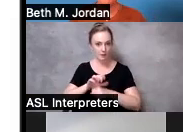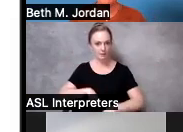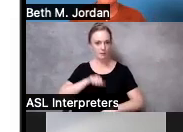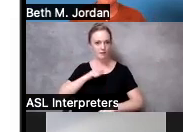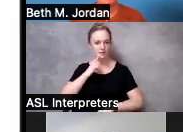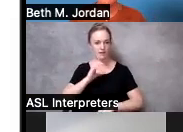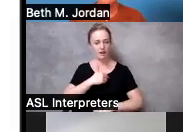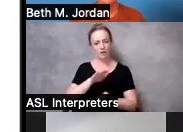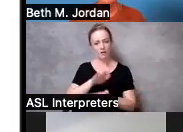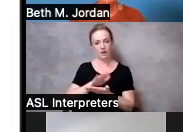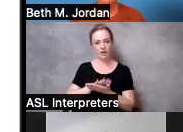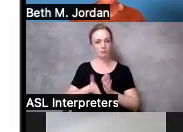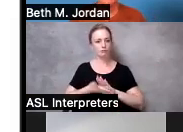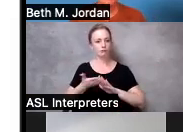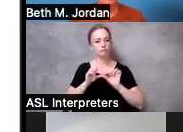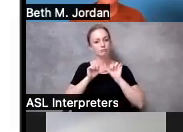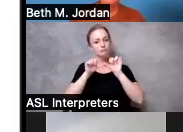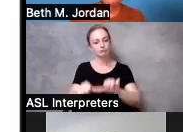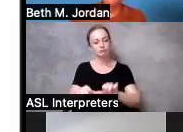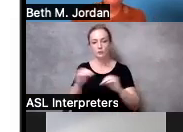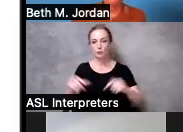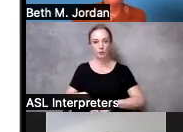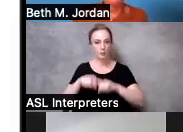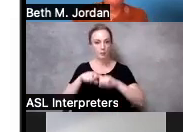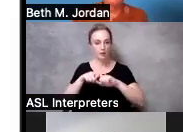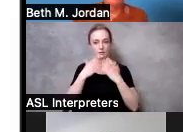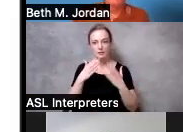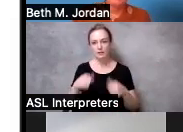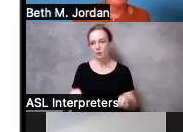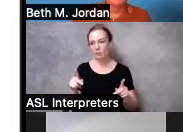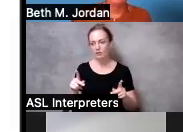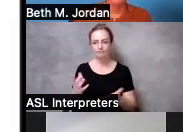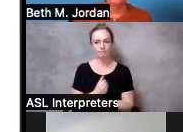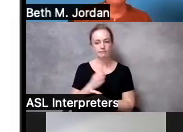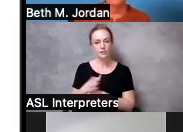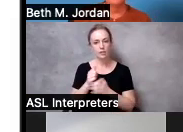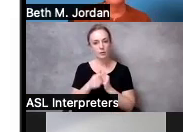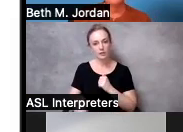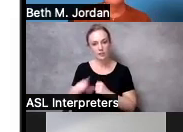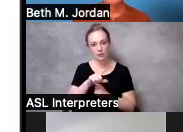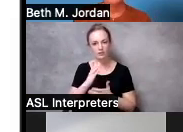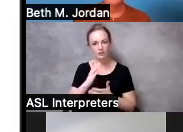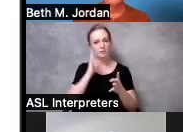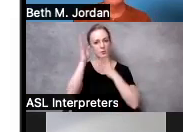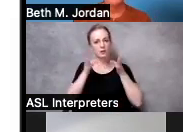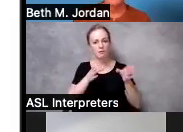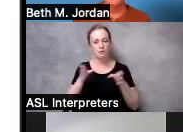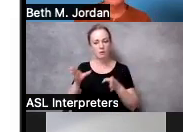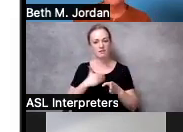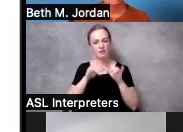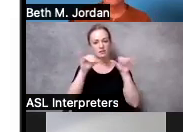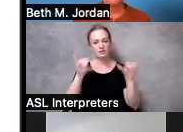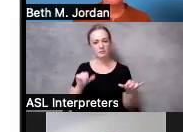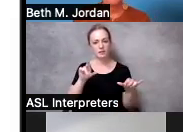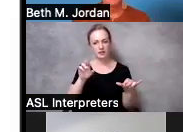operated without stopping. We appreciate the opportunity to share with you some of the creative ways that our system of care partners responded to the crisis